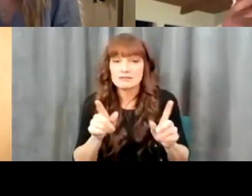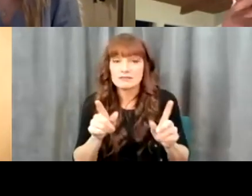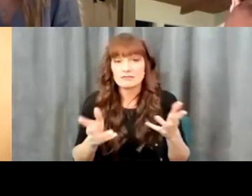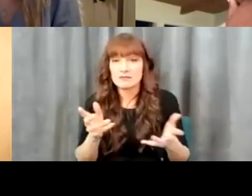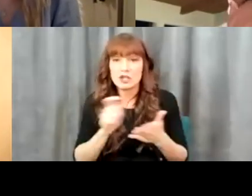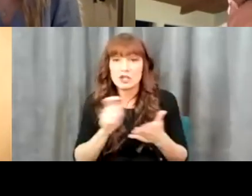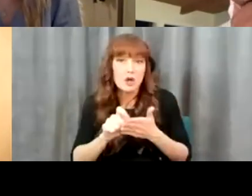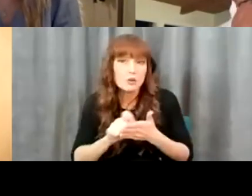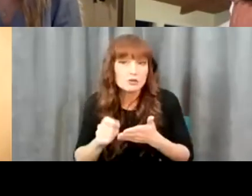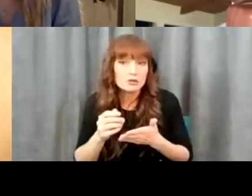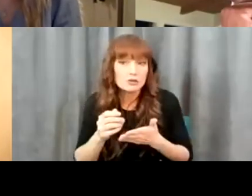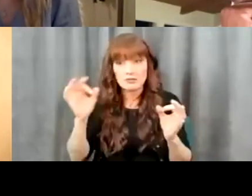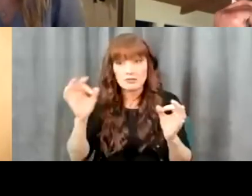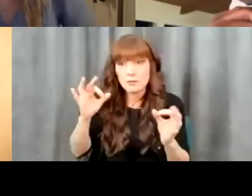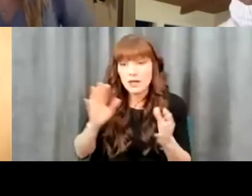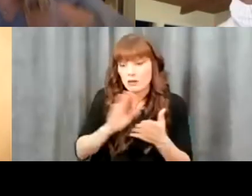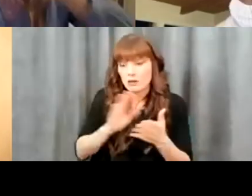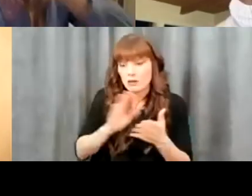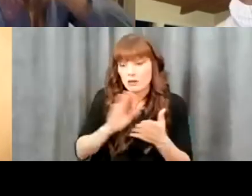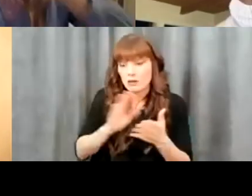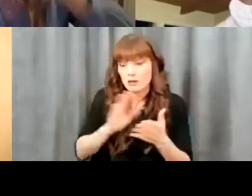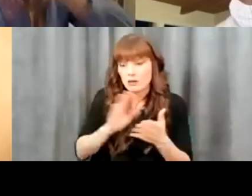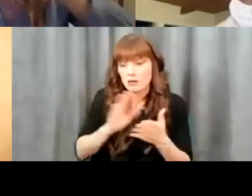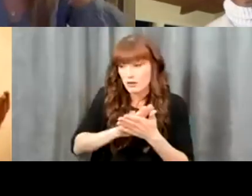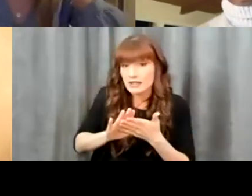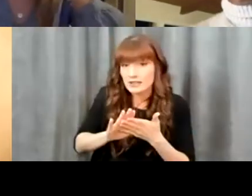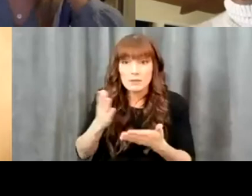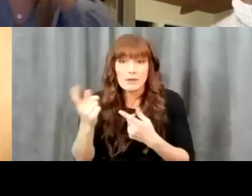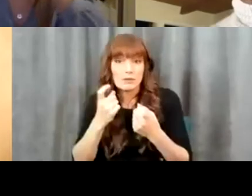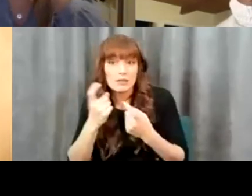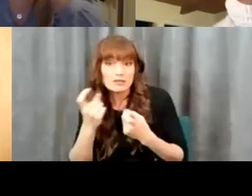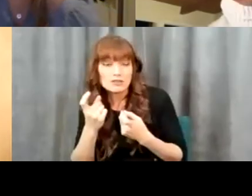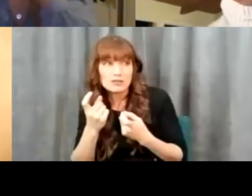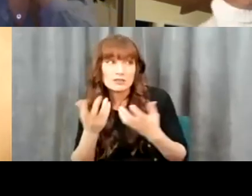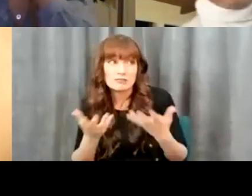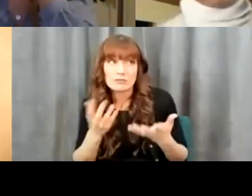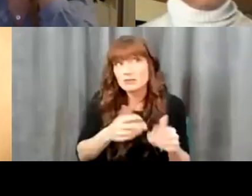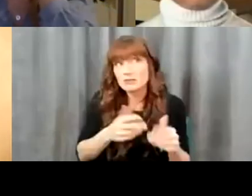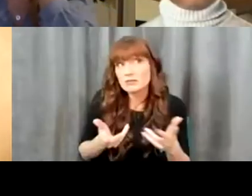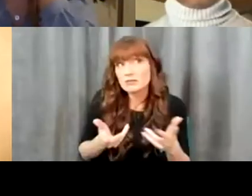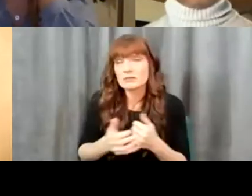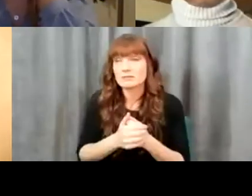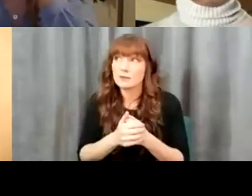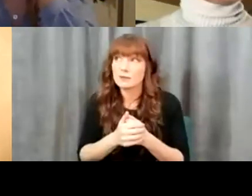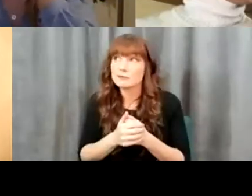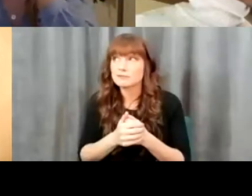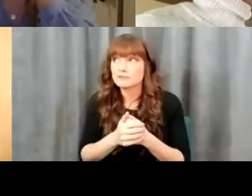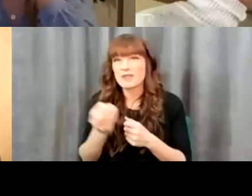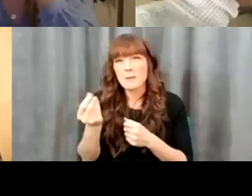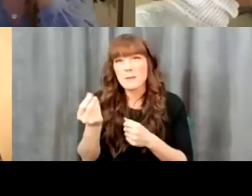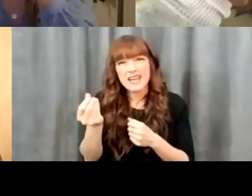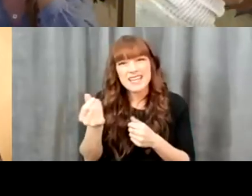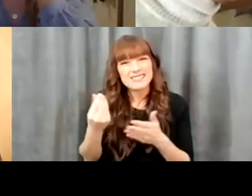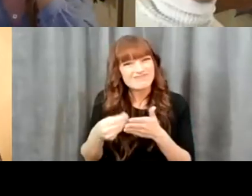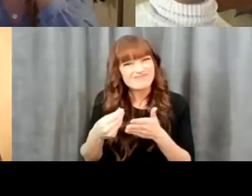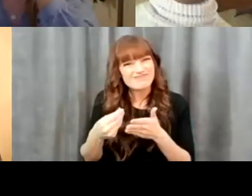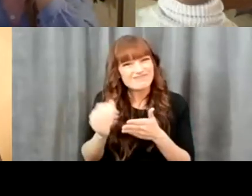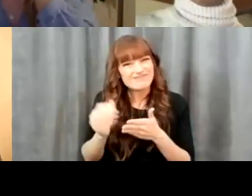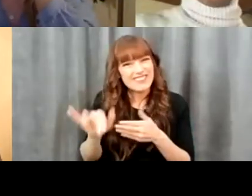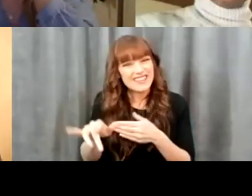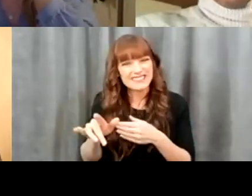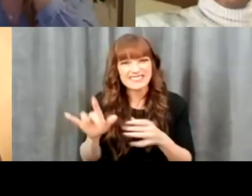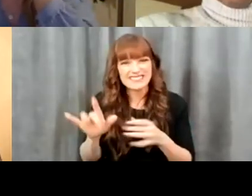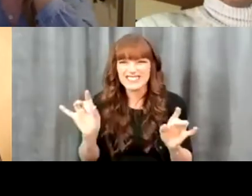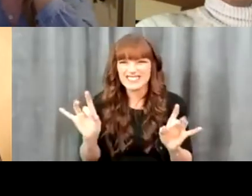useful for exactly this reason, because then I have questions that other people had to answer. I think money is a